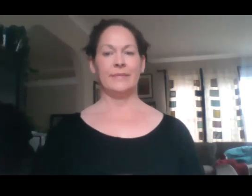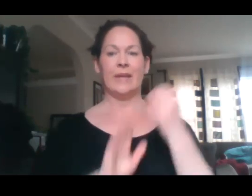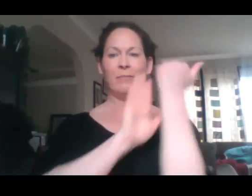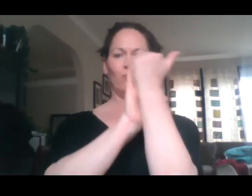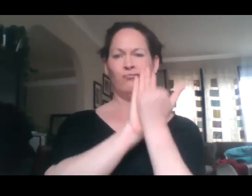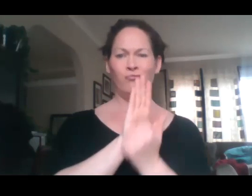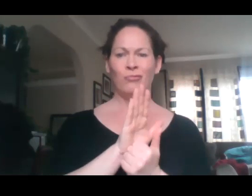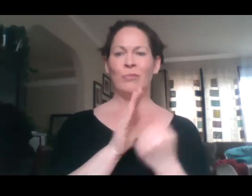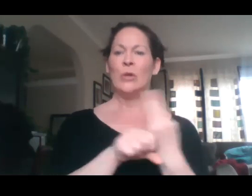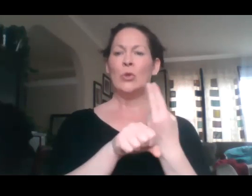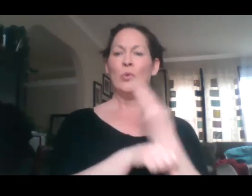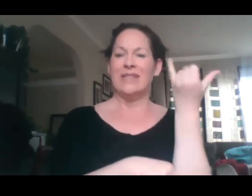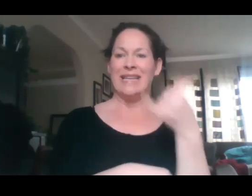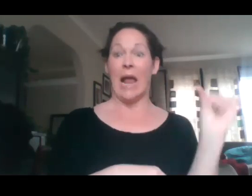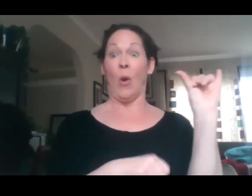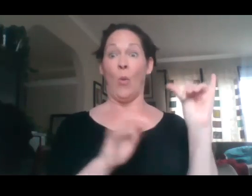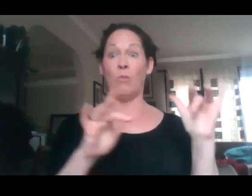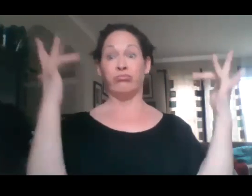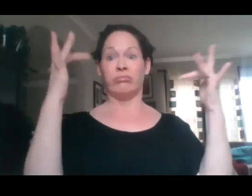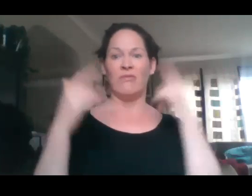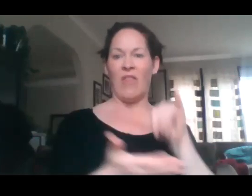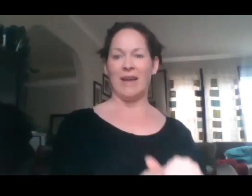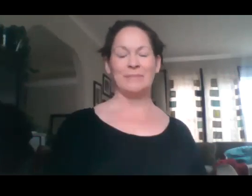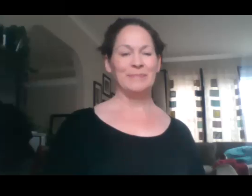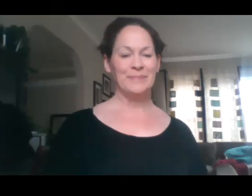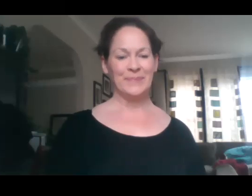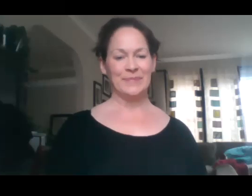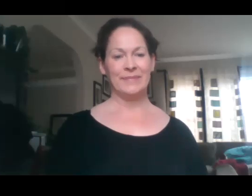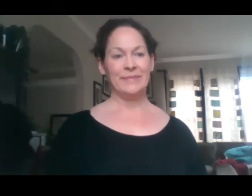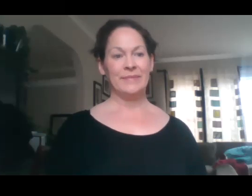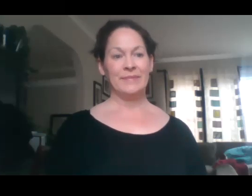this. All right, so we have a function.